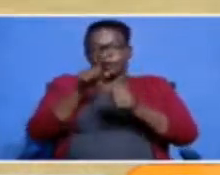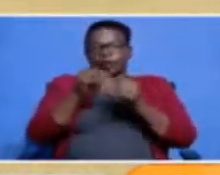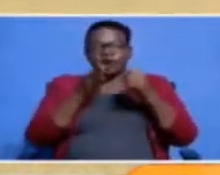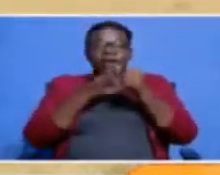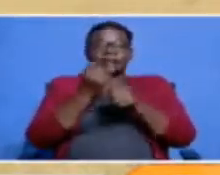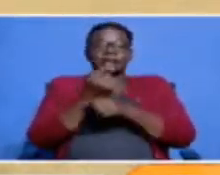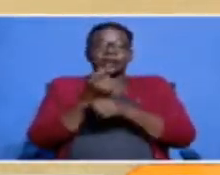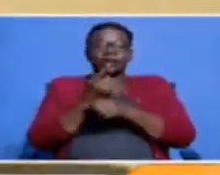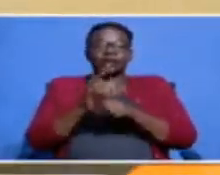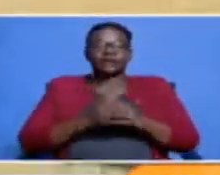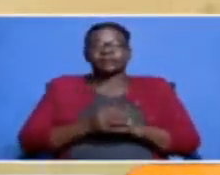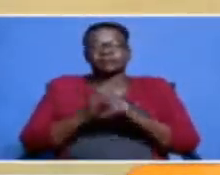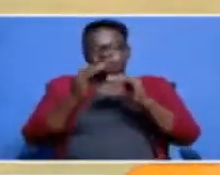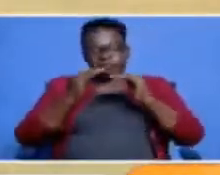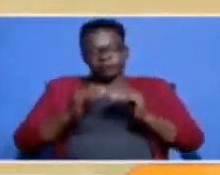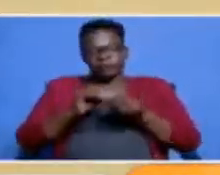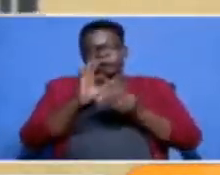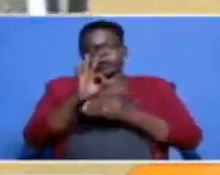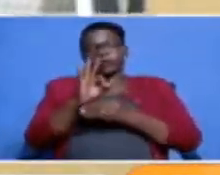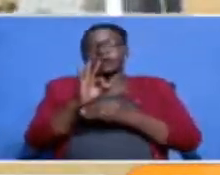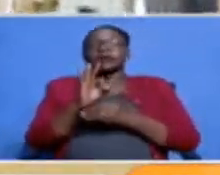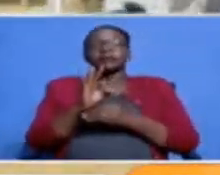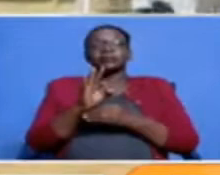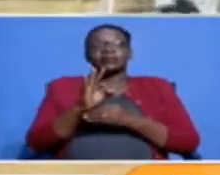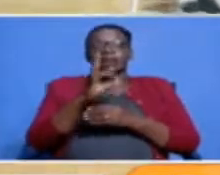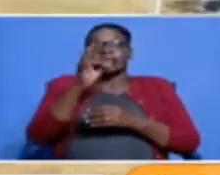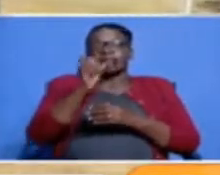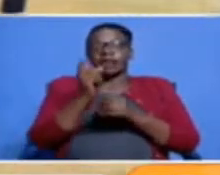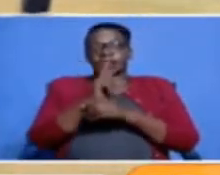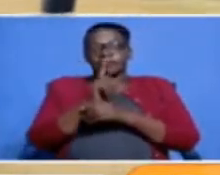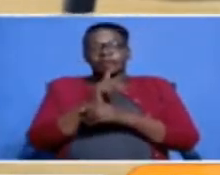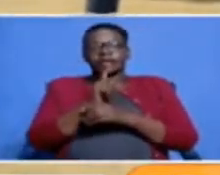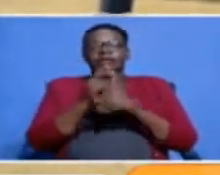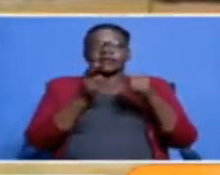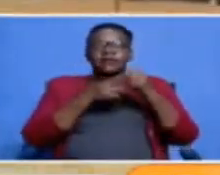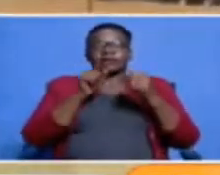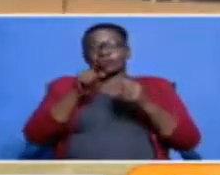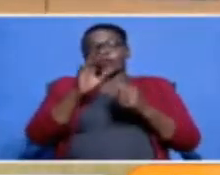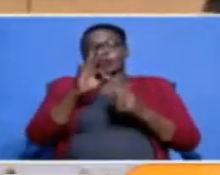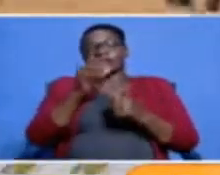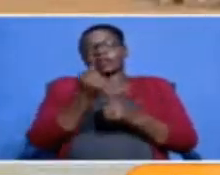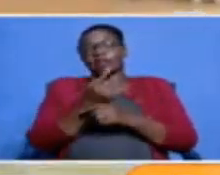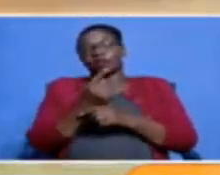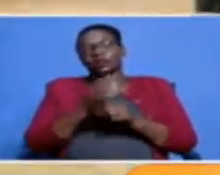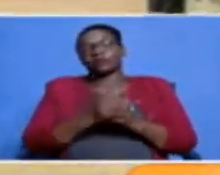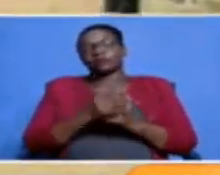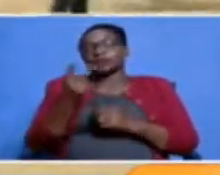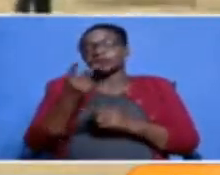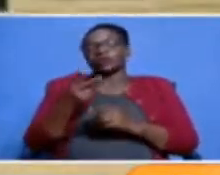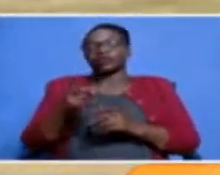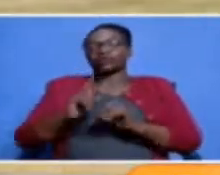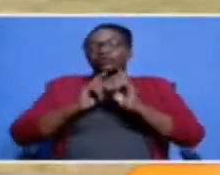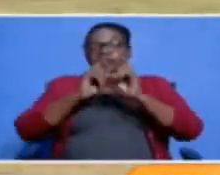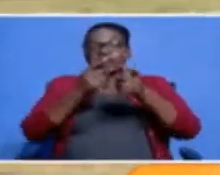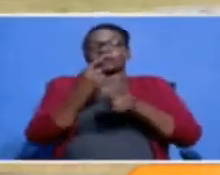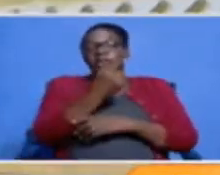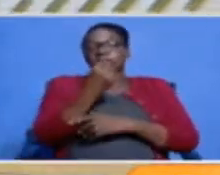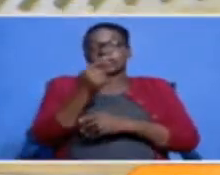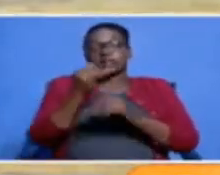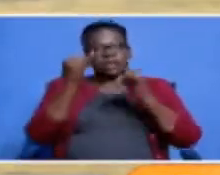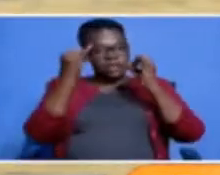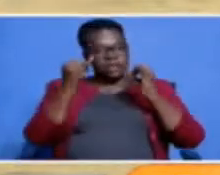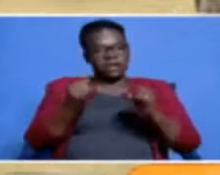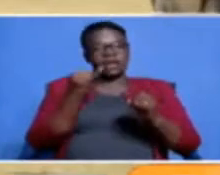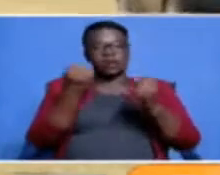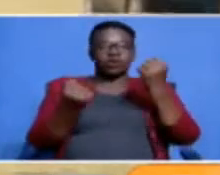55.9 seconds. Shadra Kimutai settled for third in 30 minutes, 7.3 seconds. The two winners were awarded each a brand new car